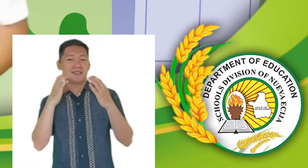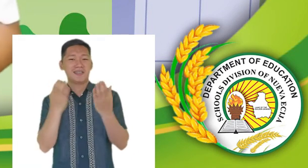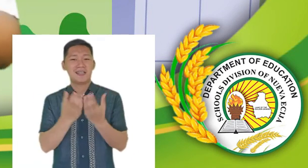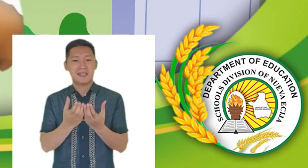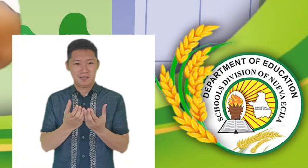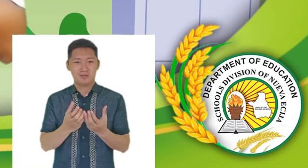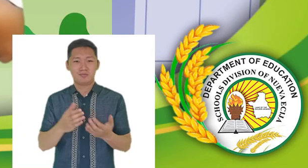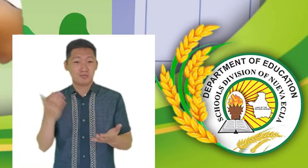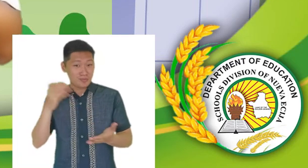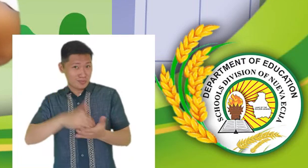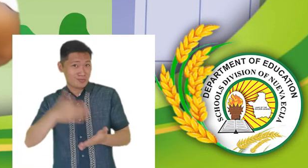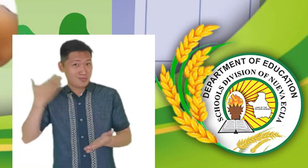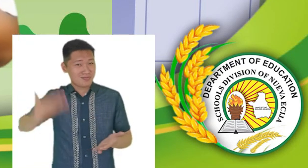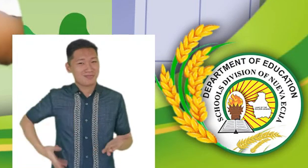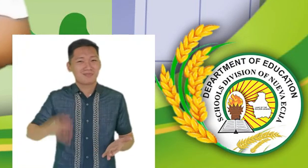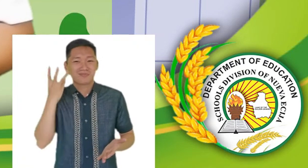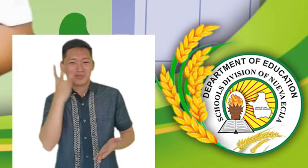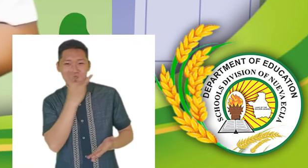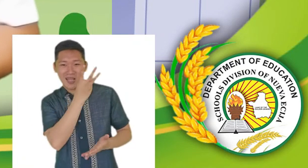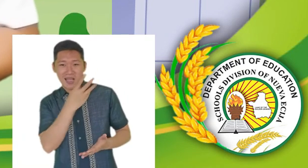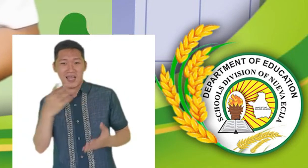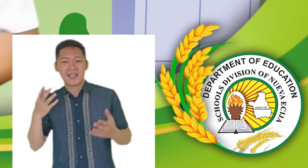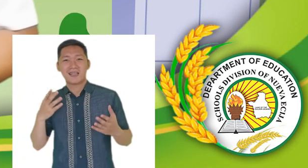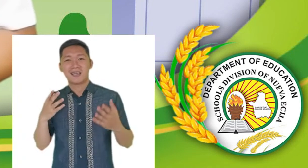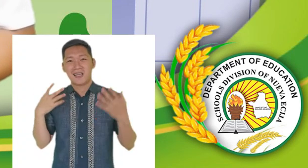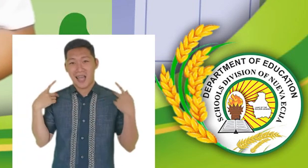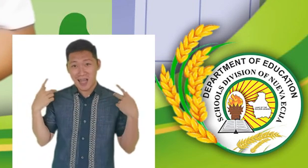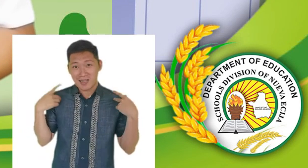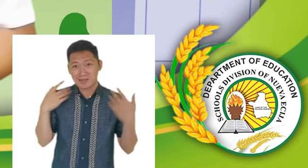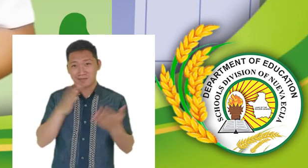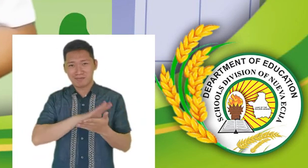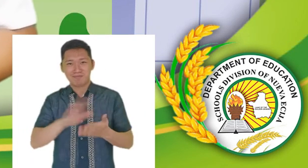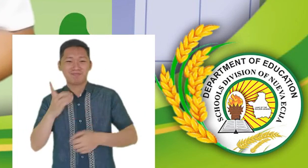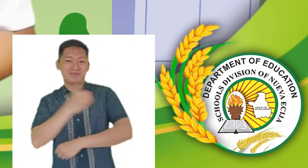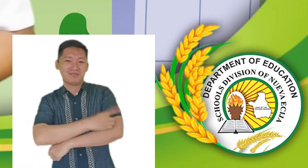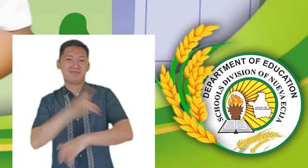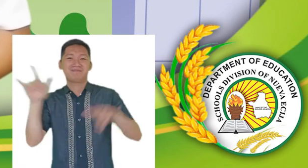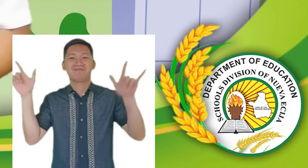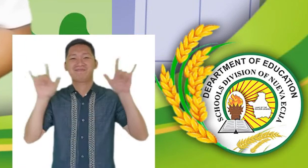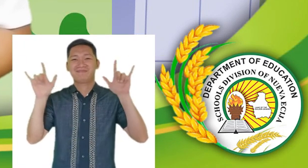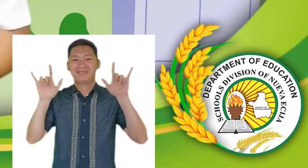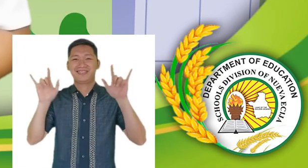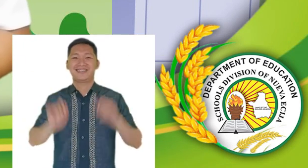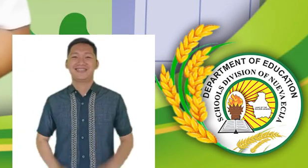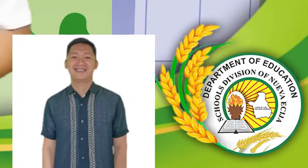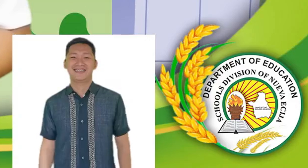Once again, this is Sir Wilson saying, have a nice day ahead. Happy learning!